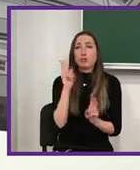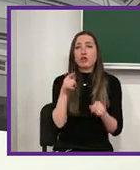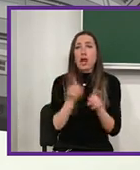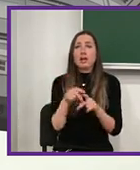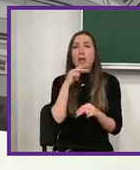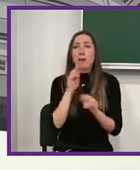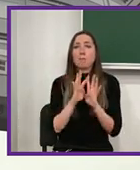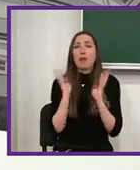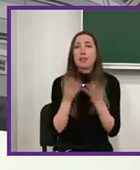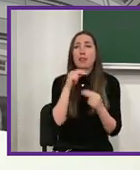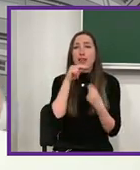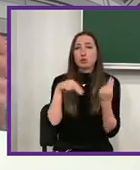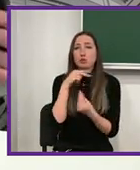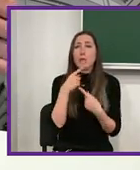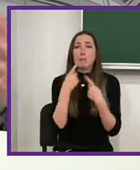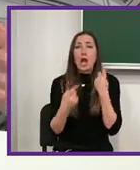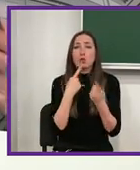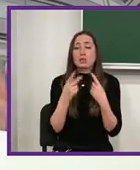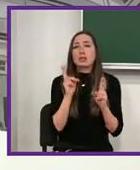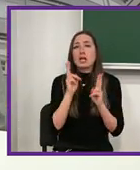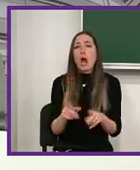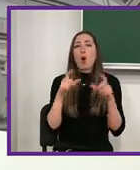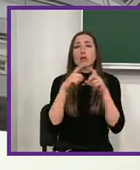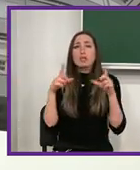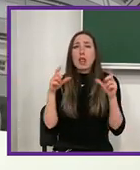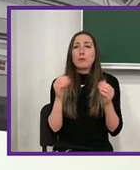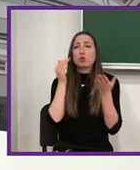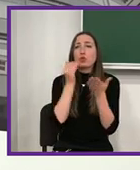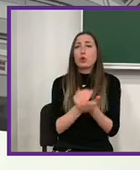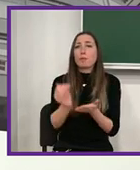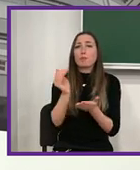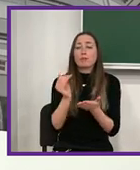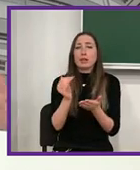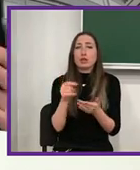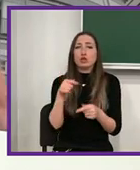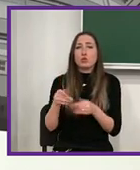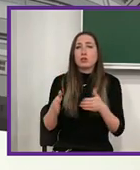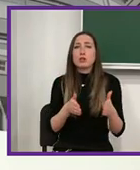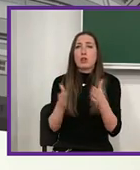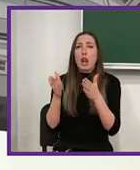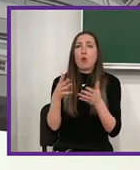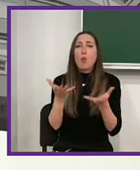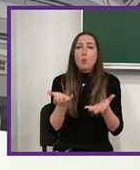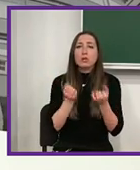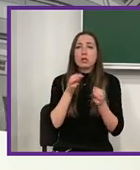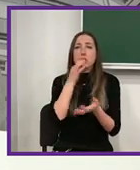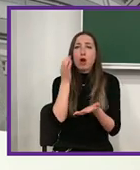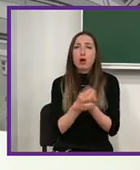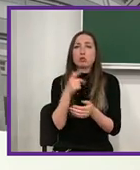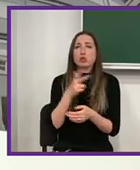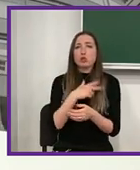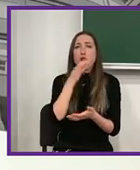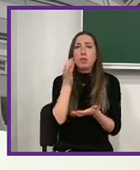continued to chart a path with regard to embracing the responsibility for the realization and implementation